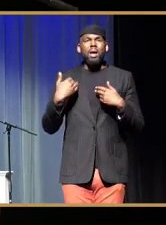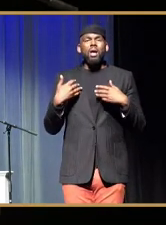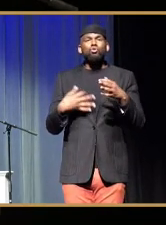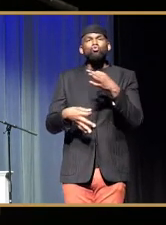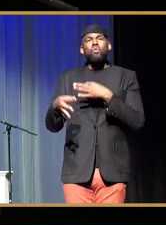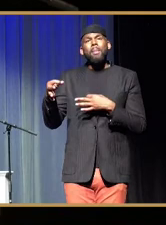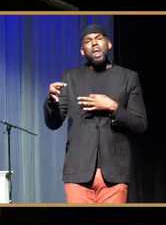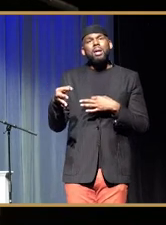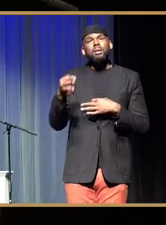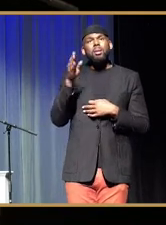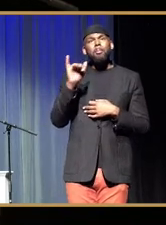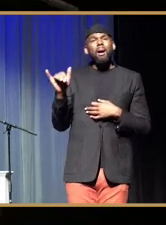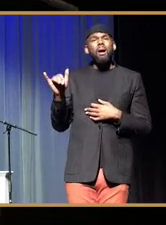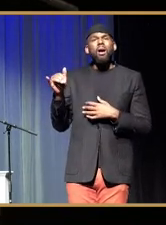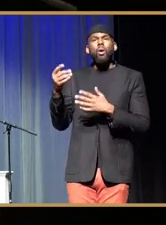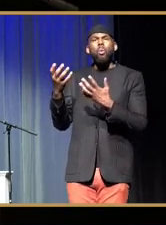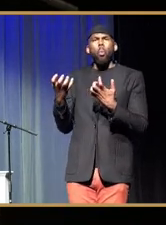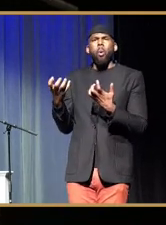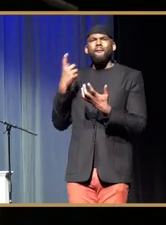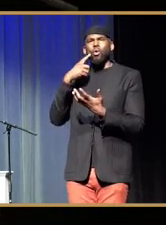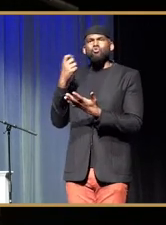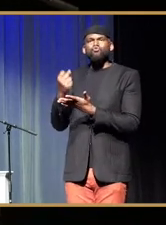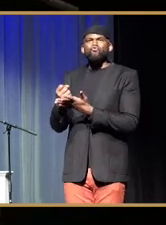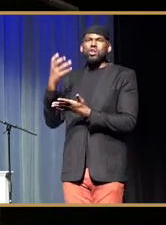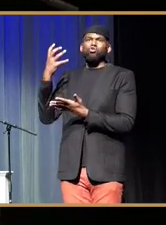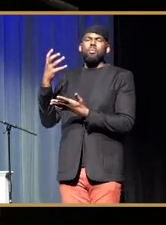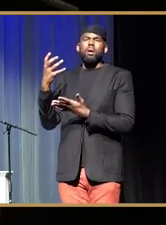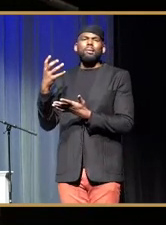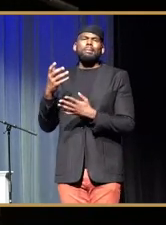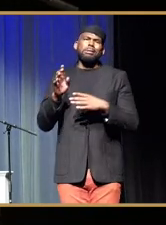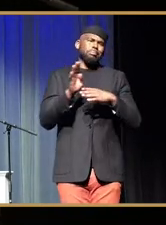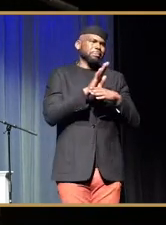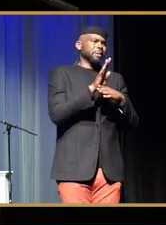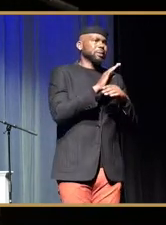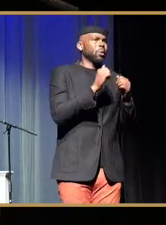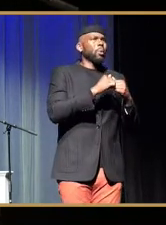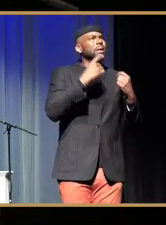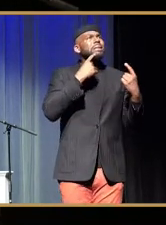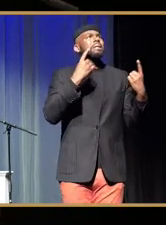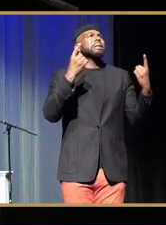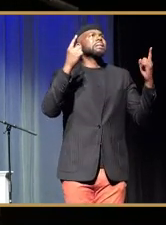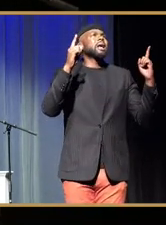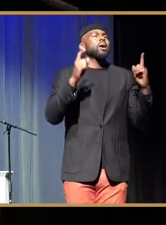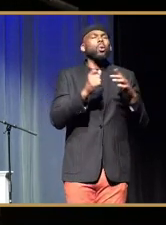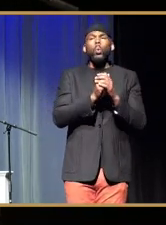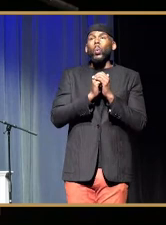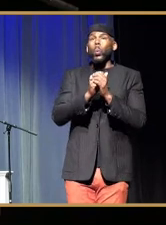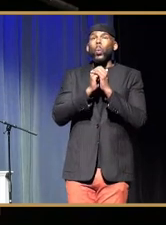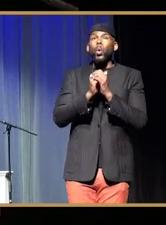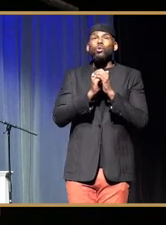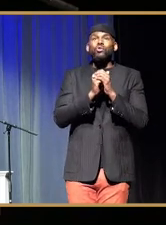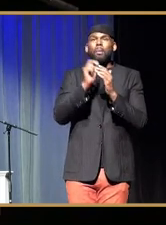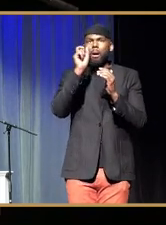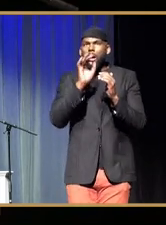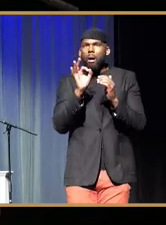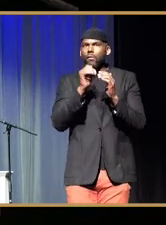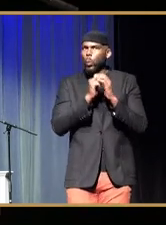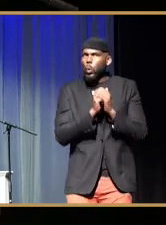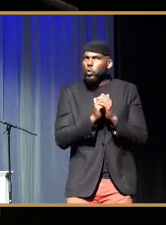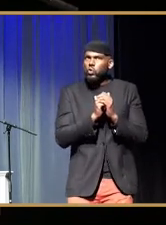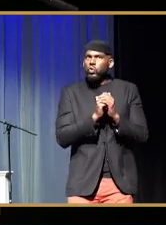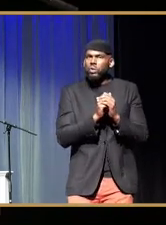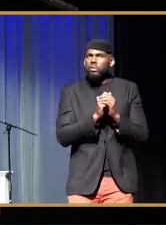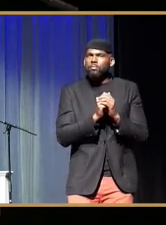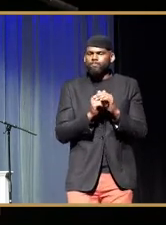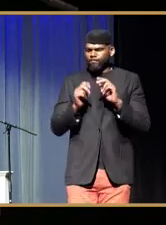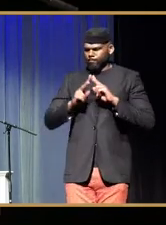replaced by a demand for riches. The preoccupation with prosperity, the worship of worship, and the search